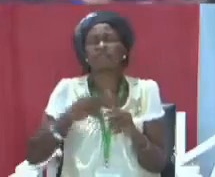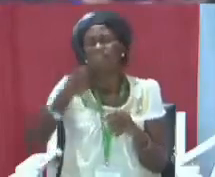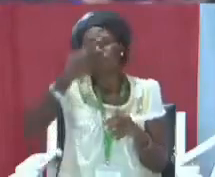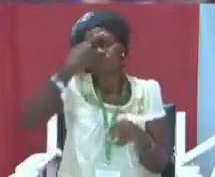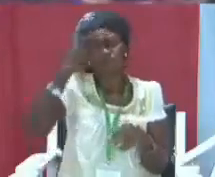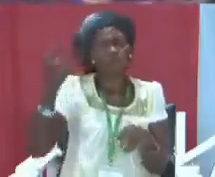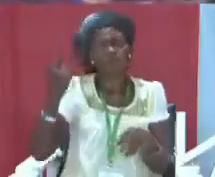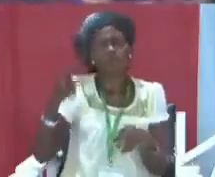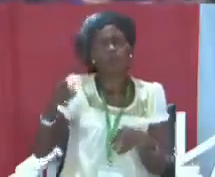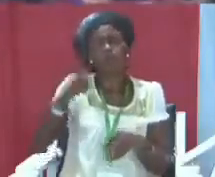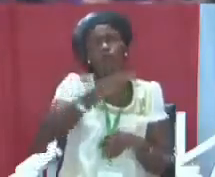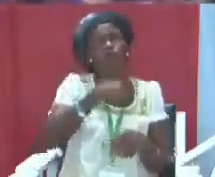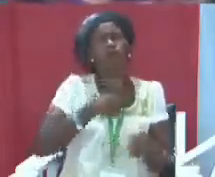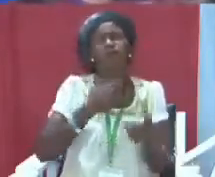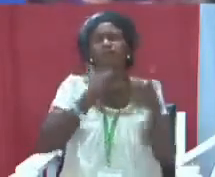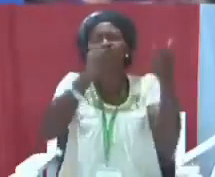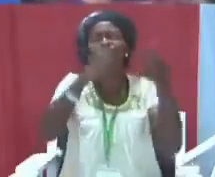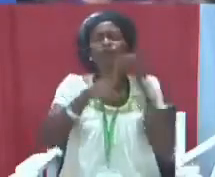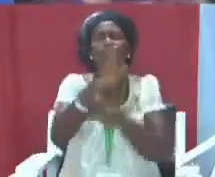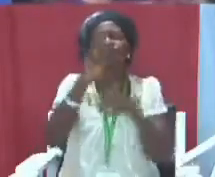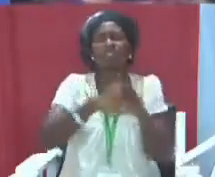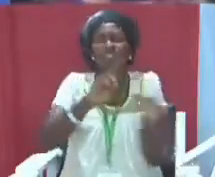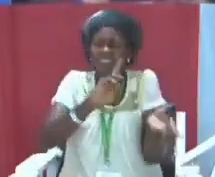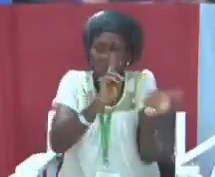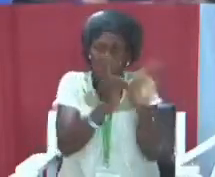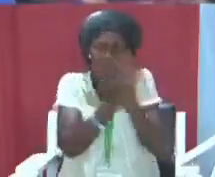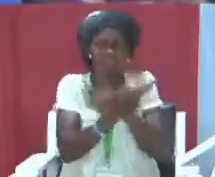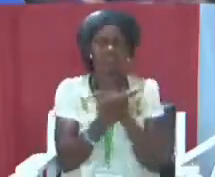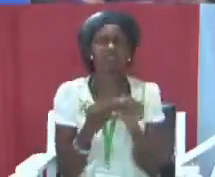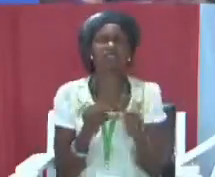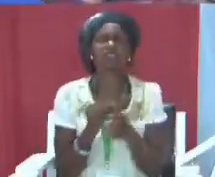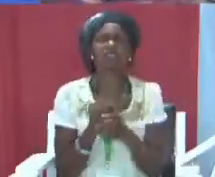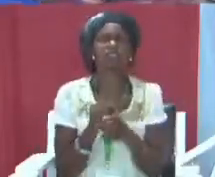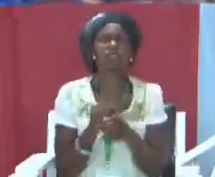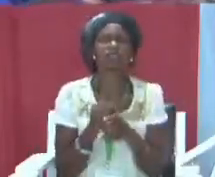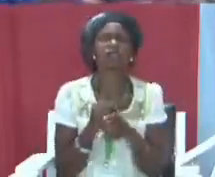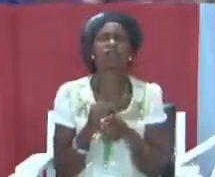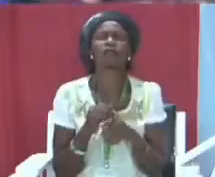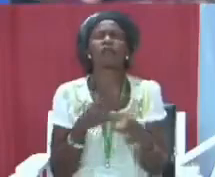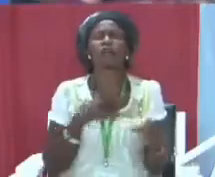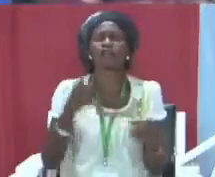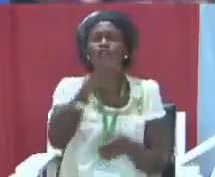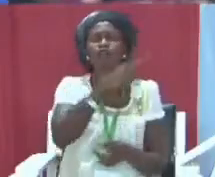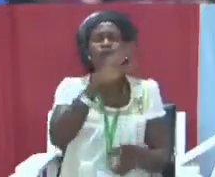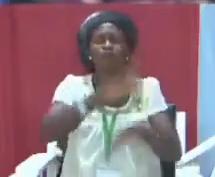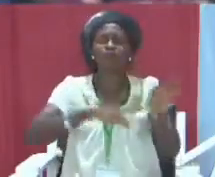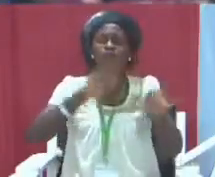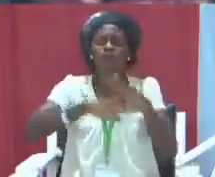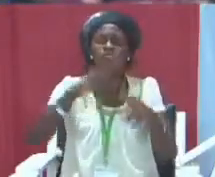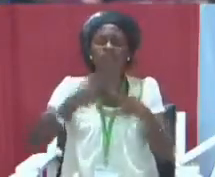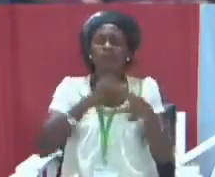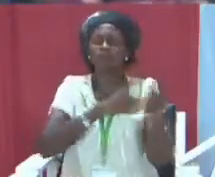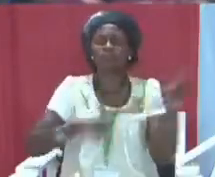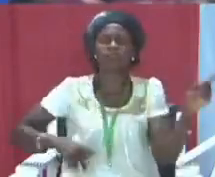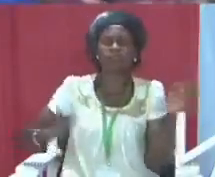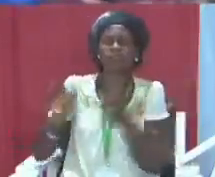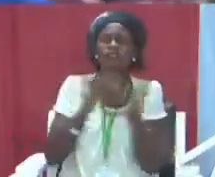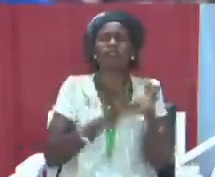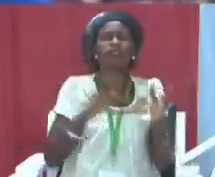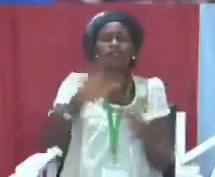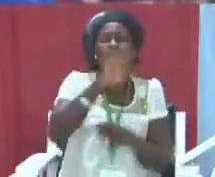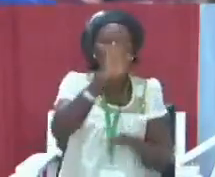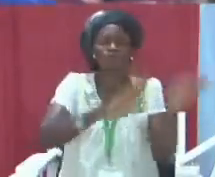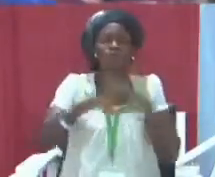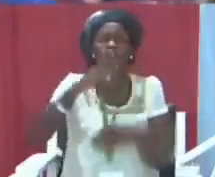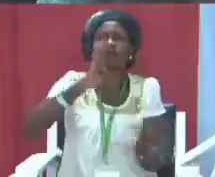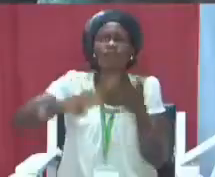Because you have cried to God in repentance, and you have called on the name of the Lord Jesus, your sins